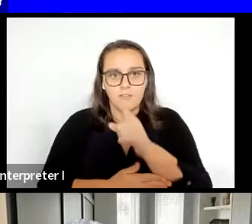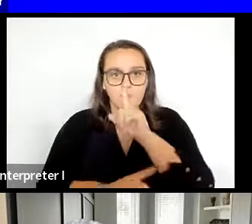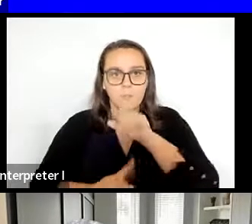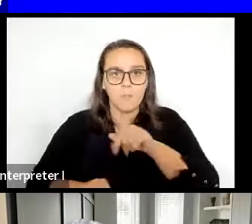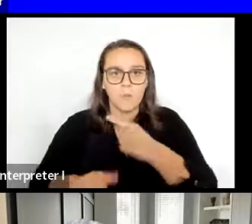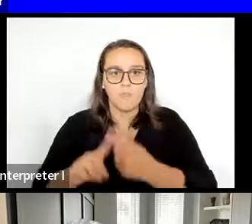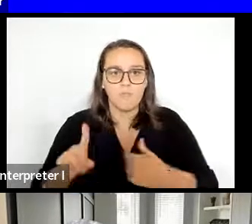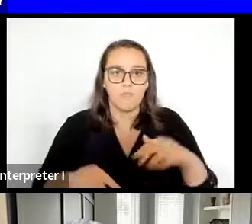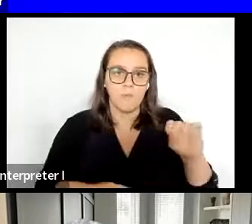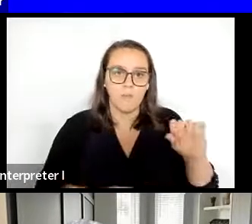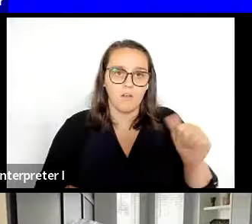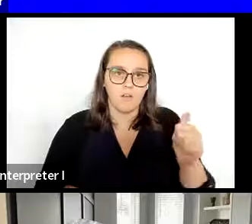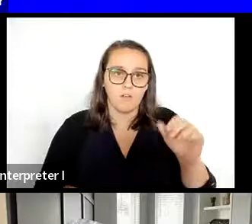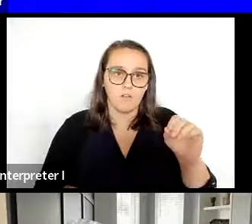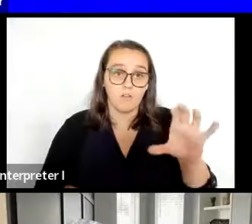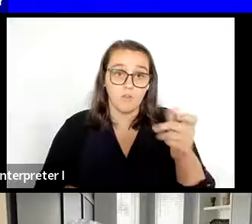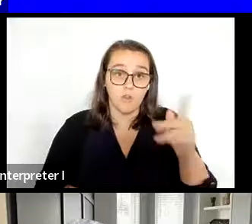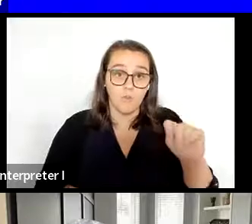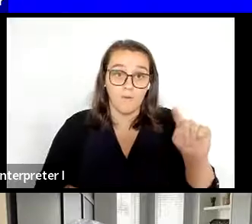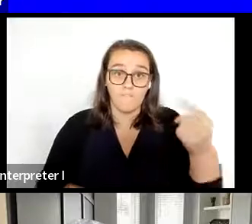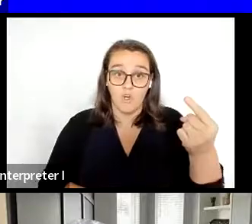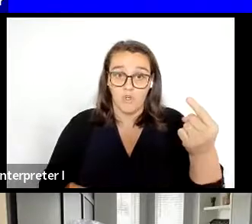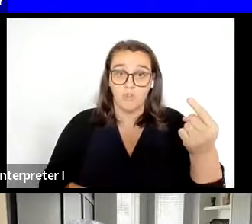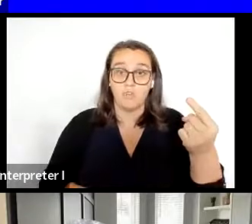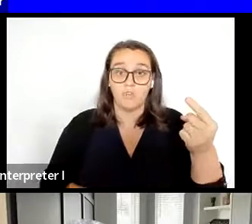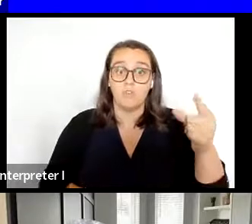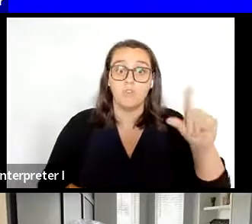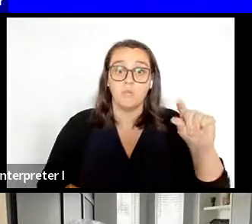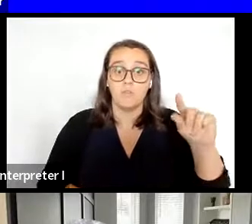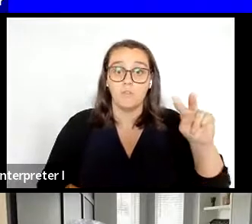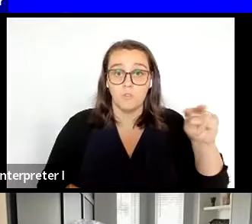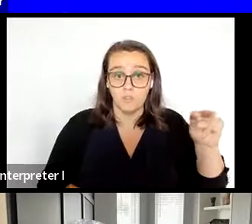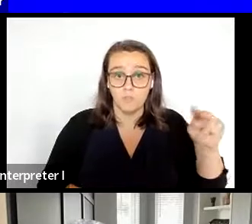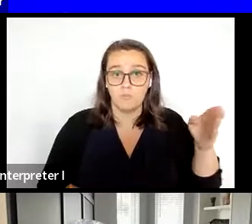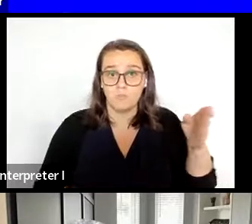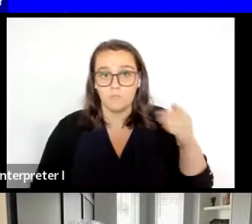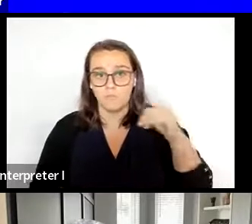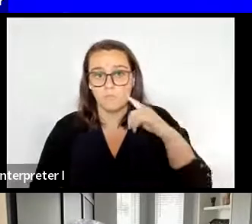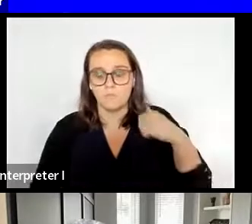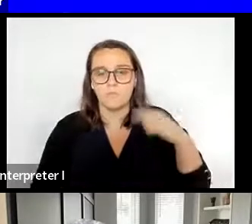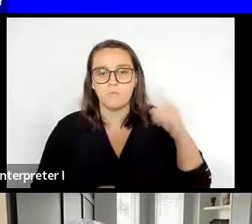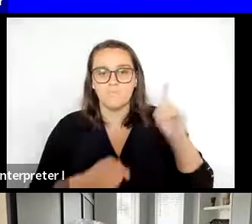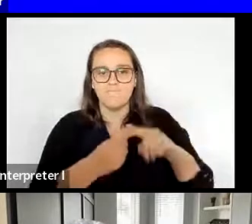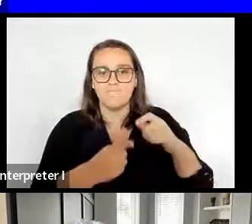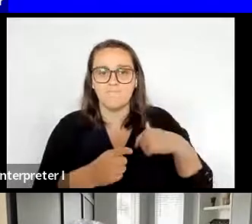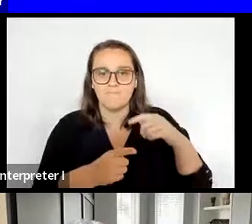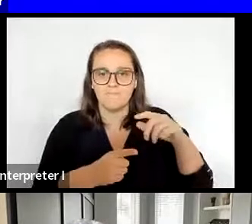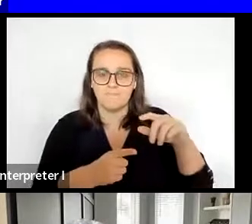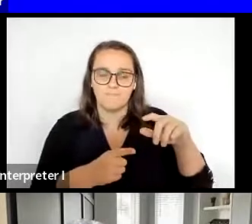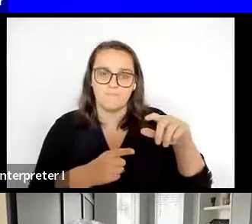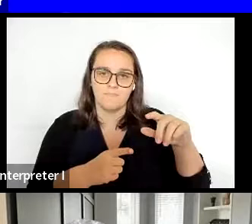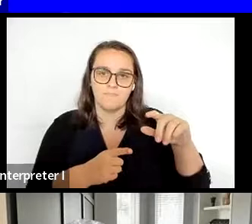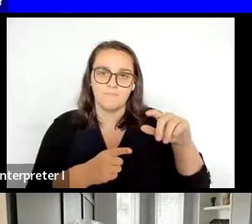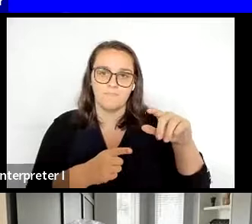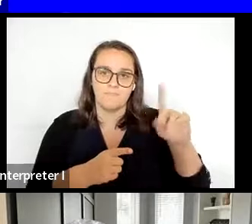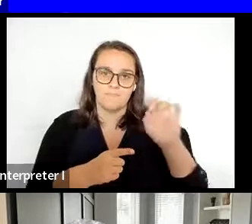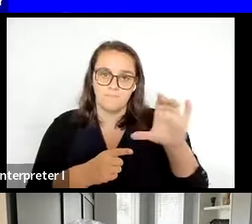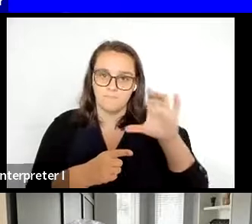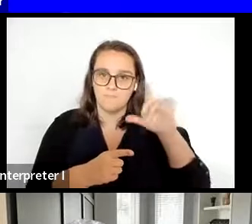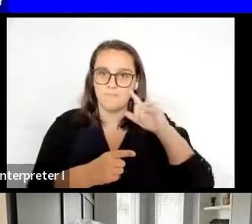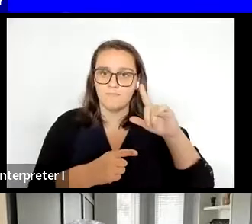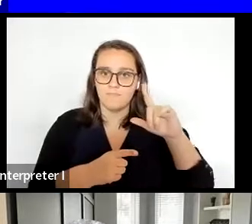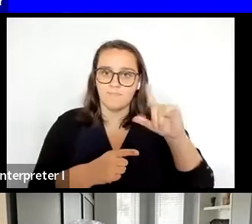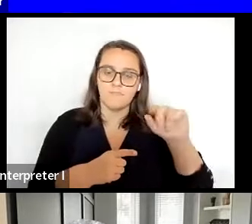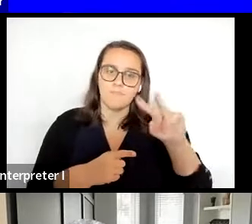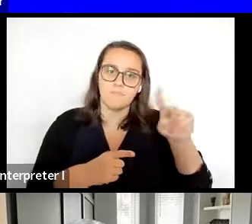to October 1st, 2023, giving the task force a total of 75 additional days to fully consider its mandate. This